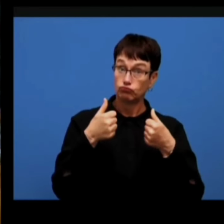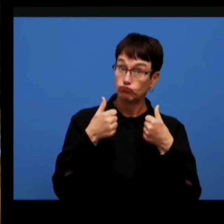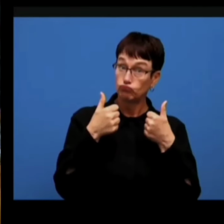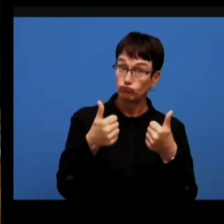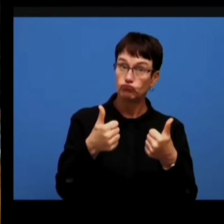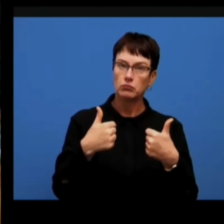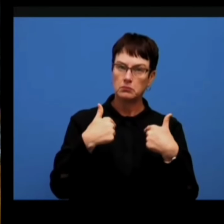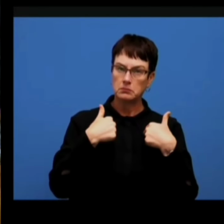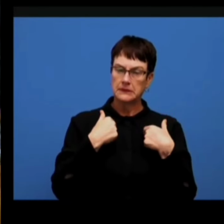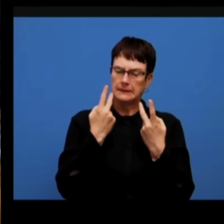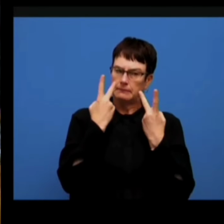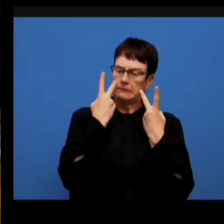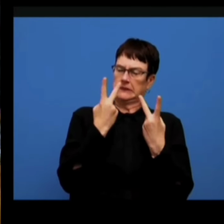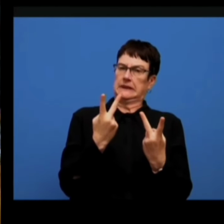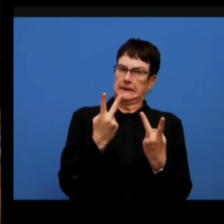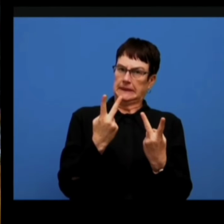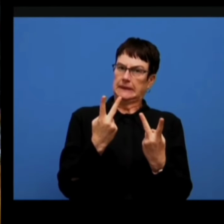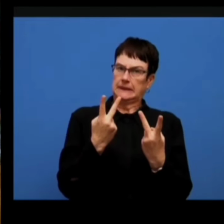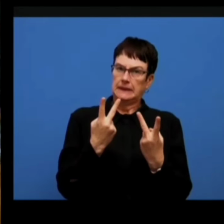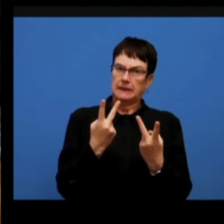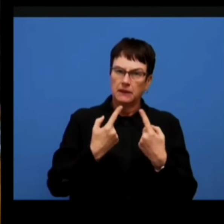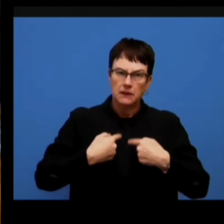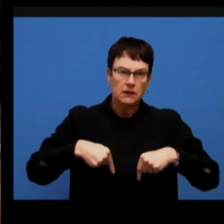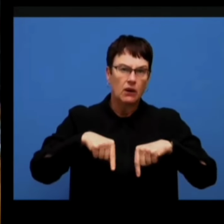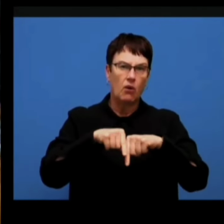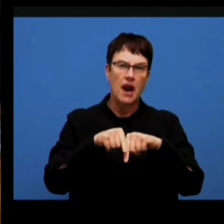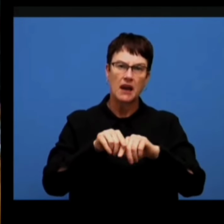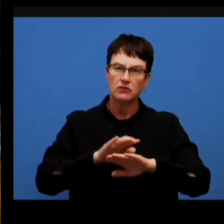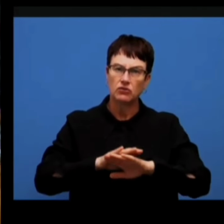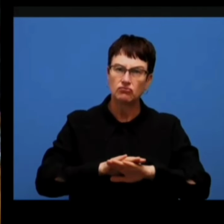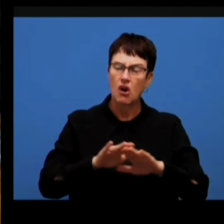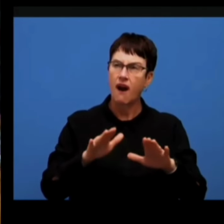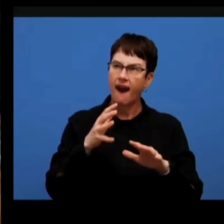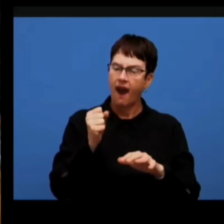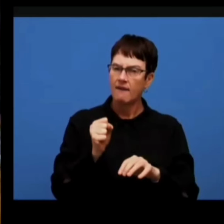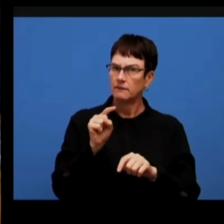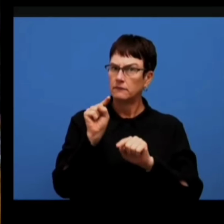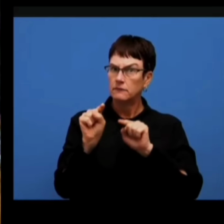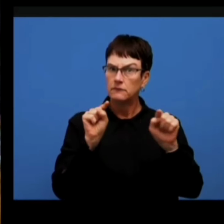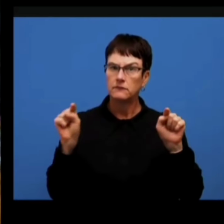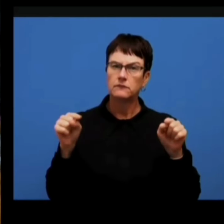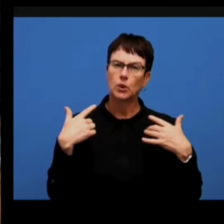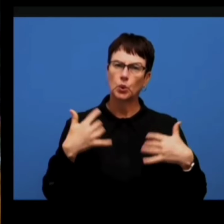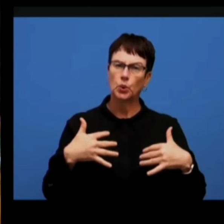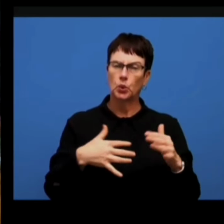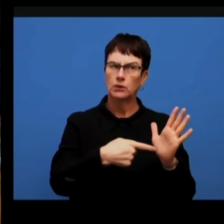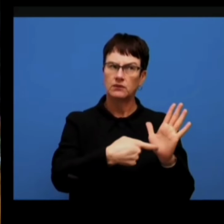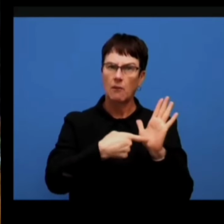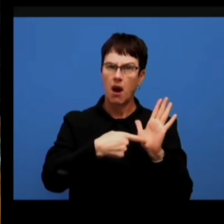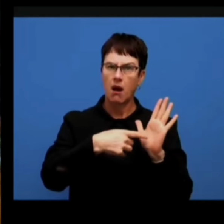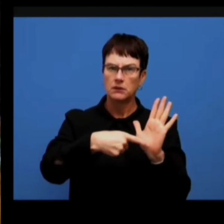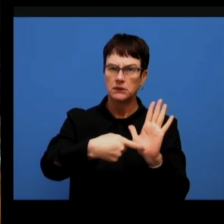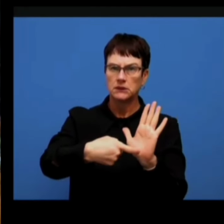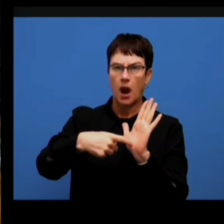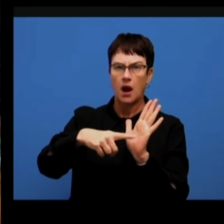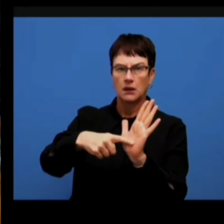particularly strongly support, that the next Secretary General be a